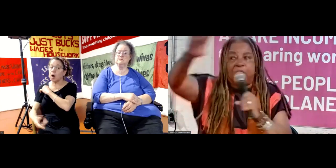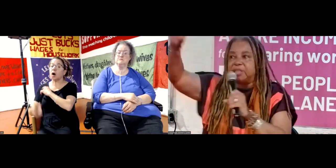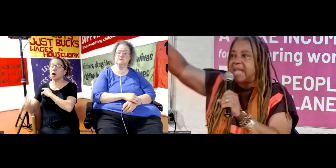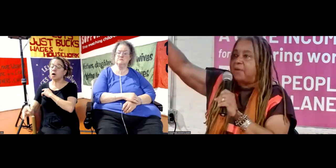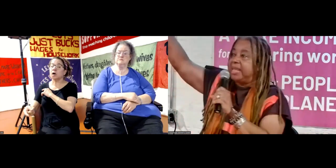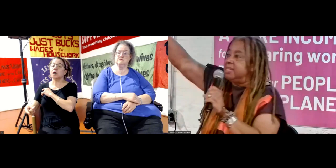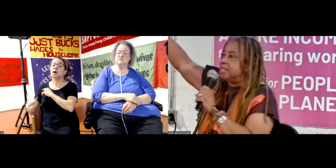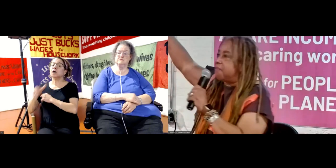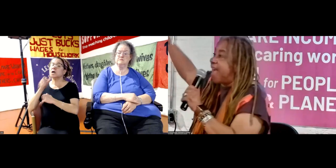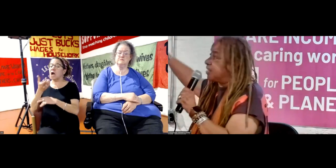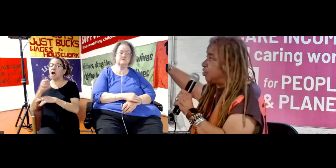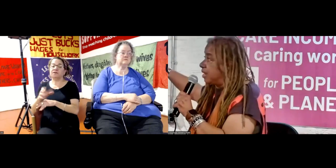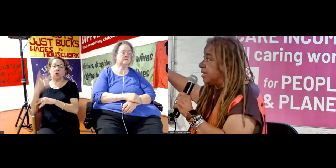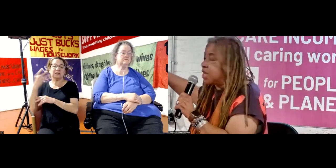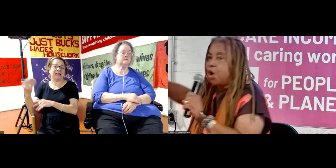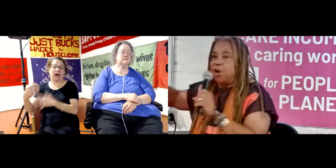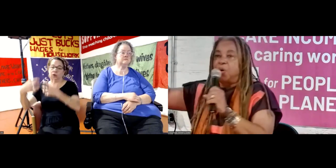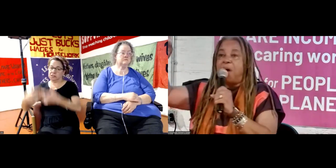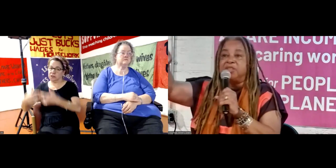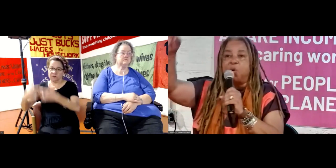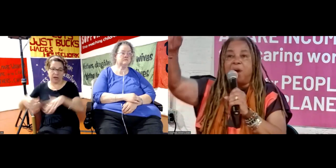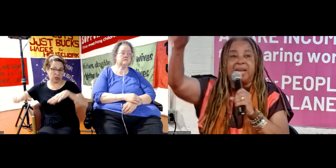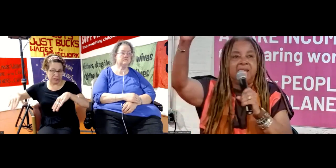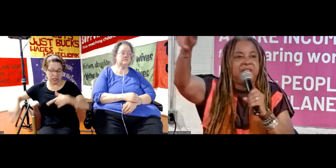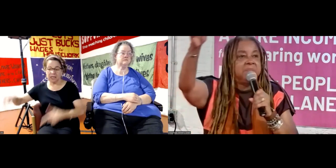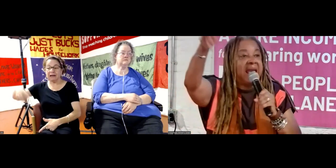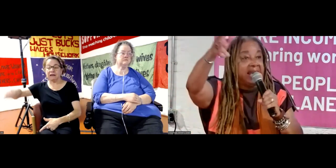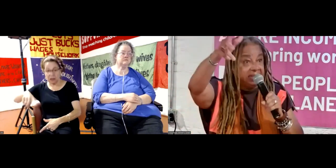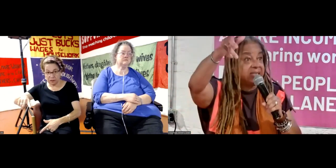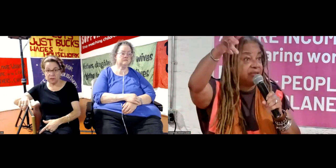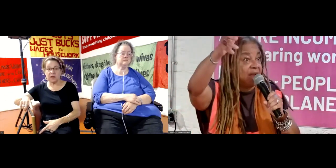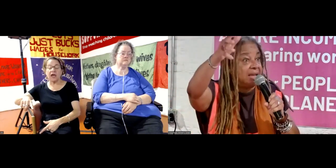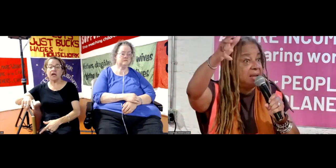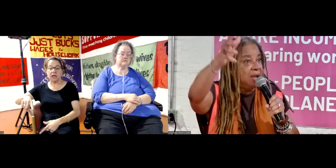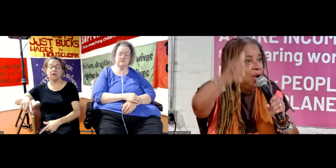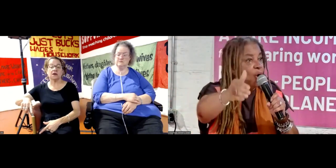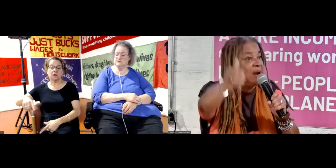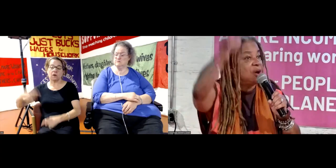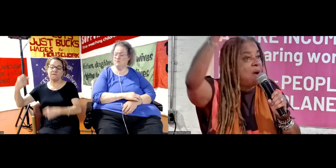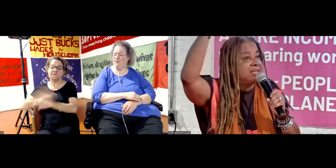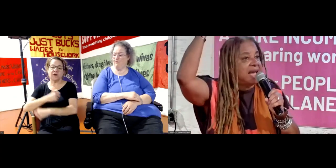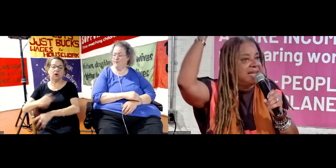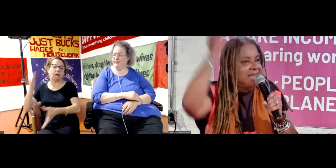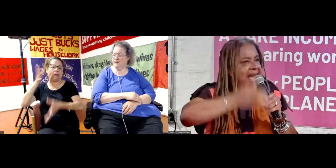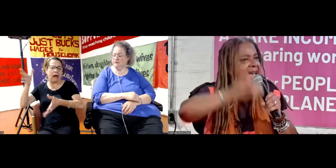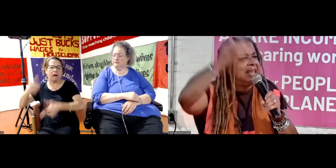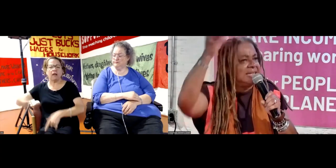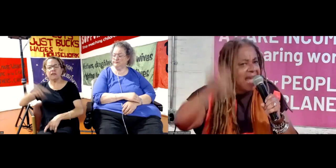yet forced out into the factories, or the ones who weren't live-in maids, right? Who were the ones